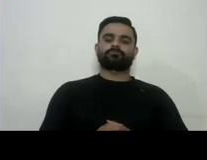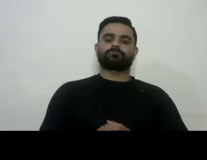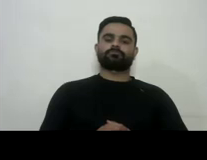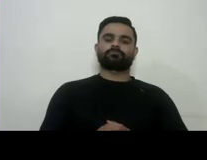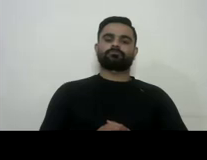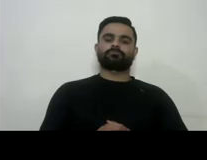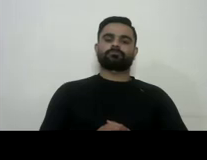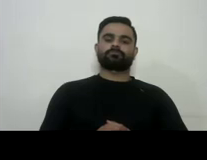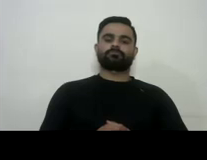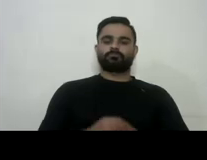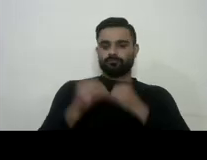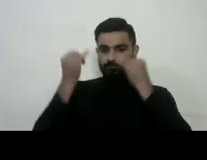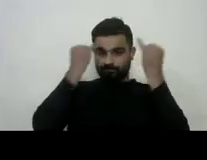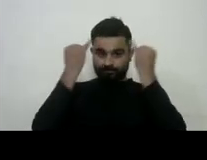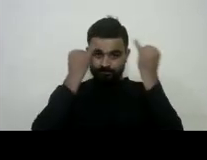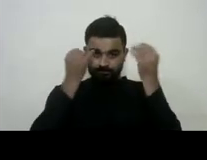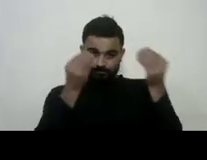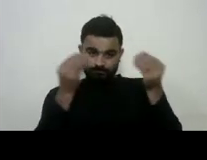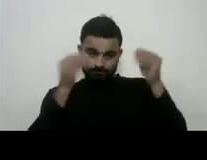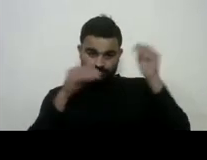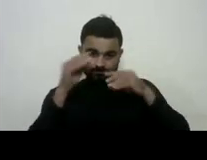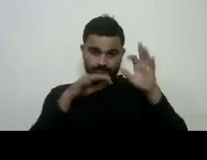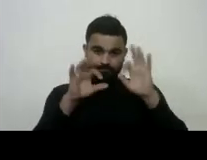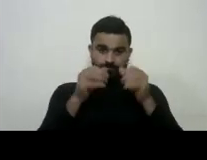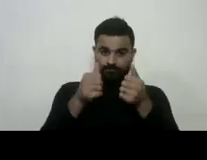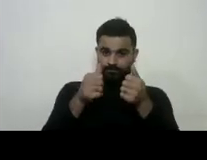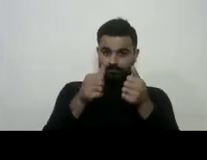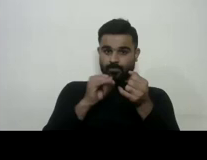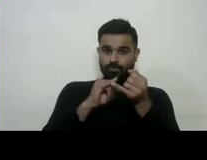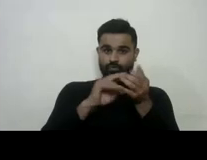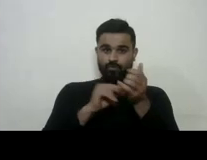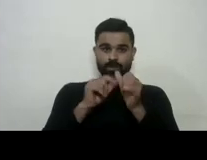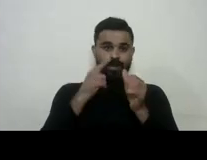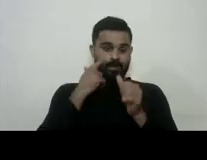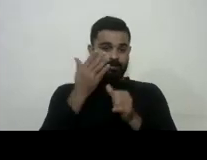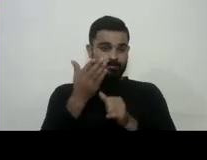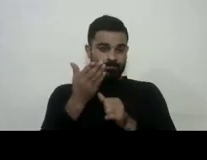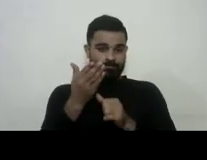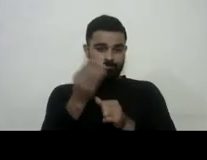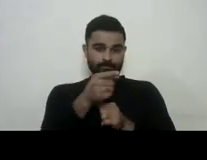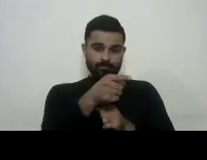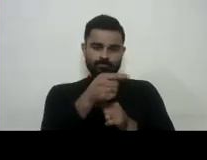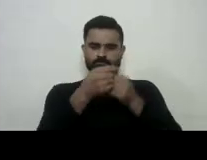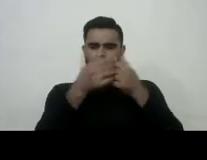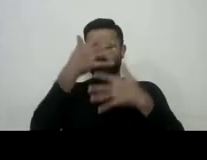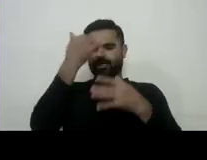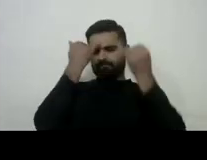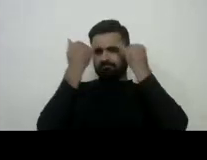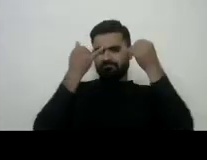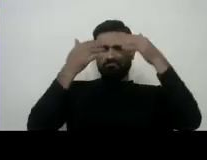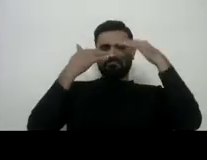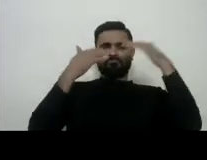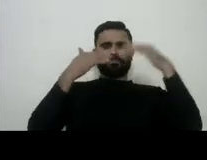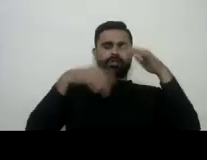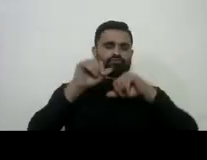Some That more brings us ideas? to the... Yeah. Yes, Sonali, please. Yeah. So there's a lot of ideas there.